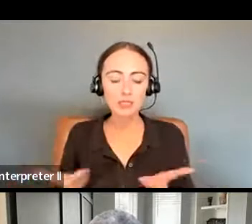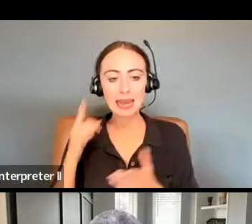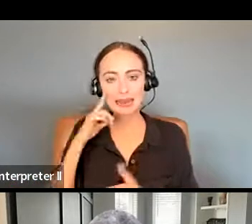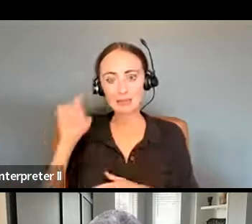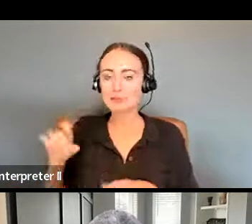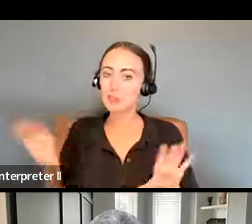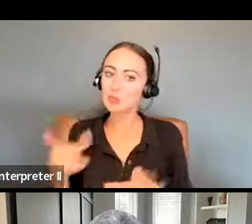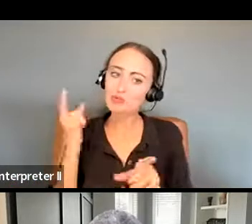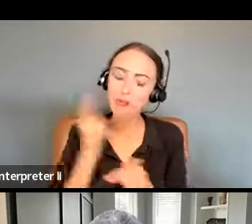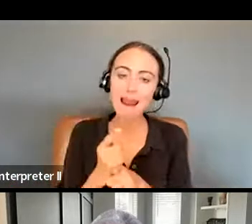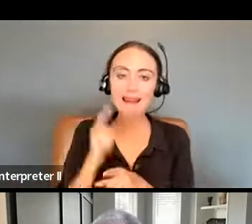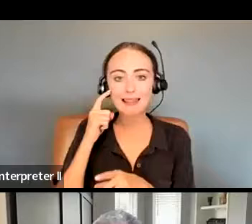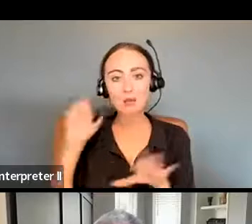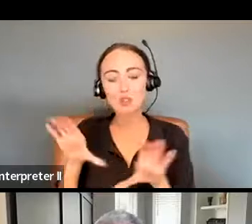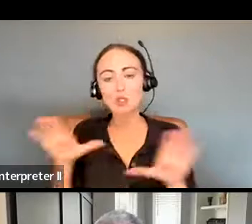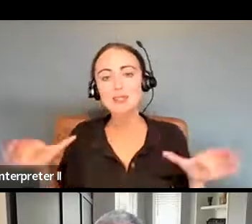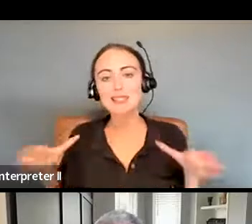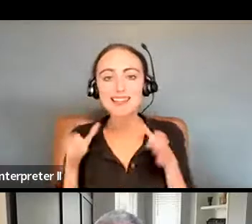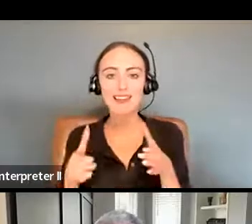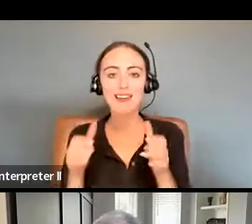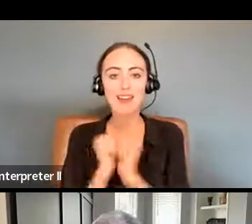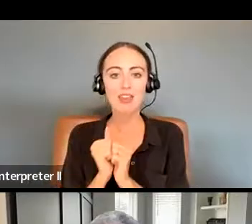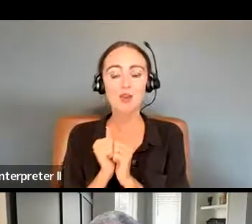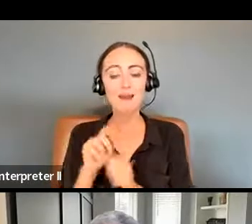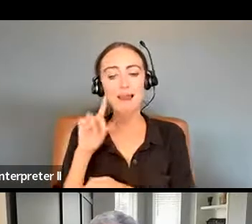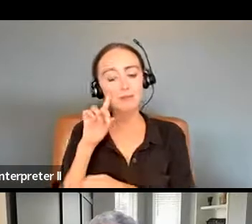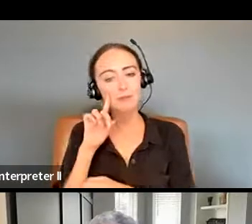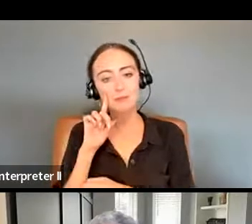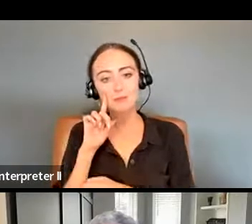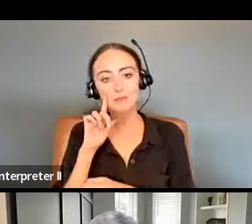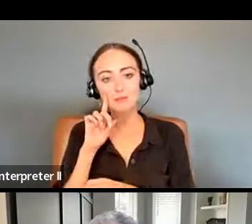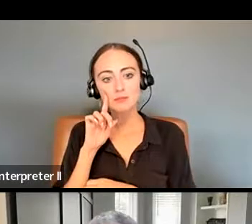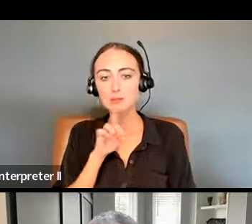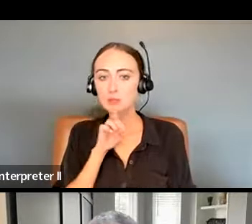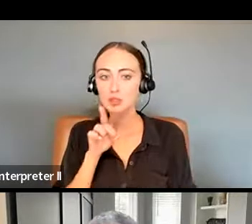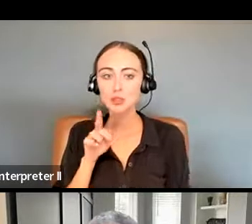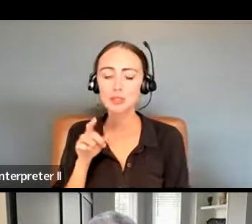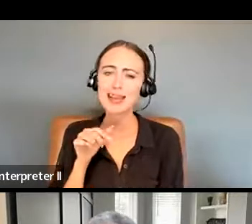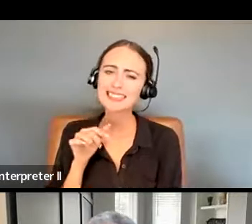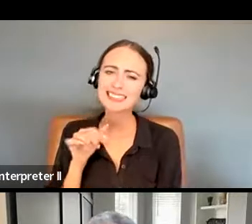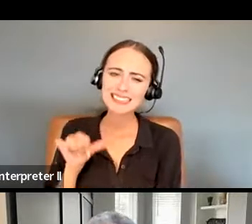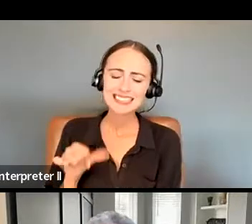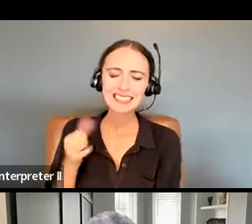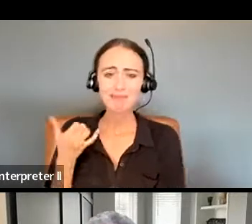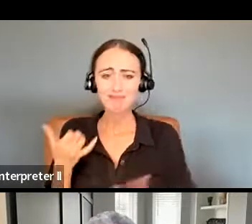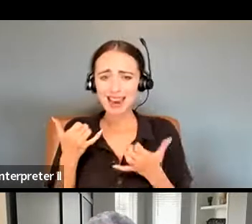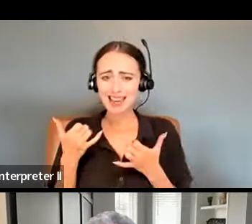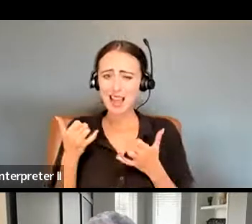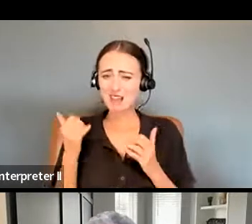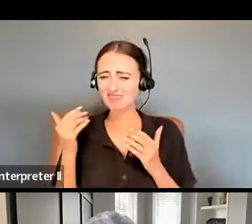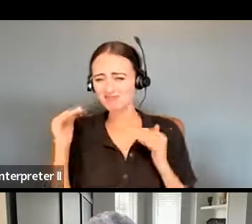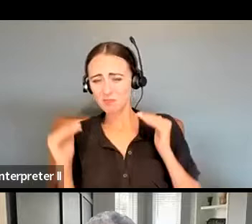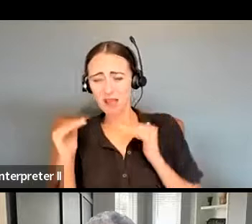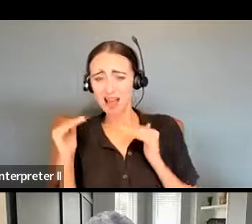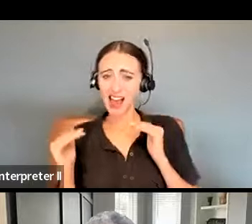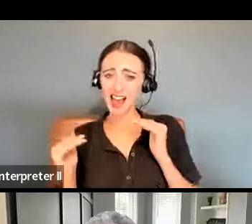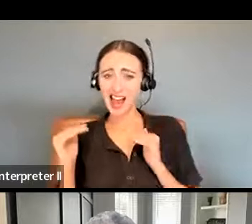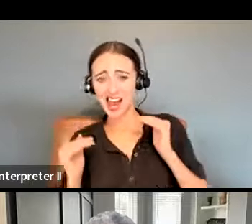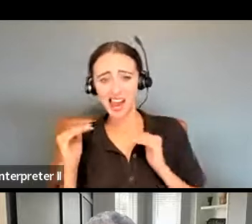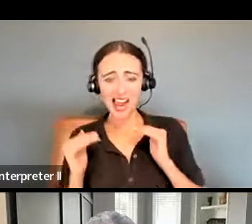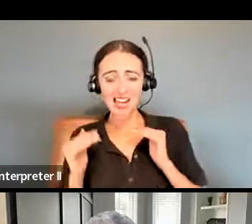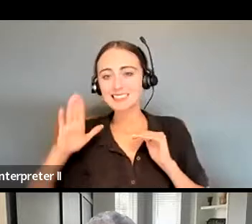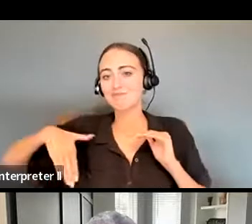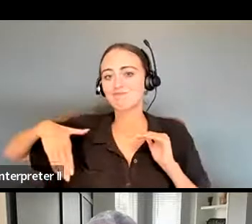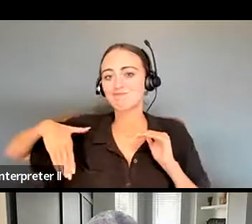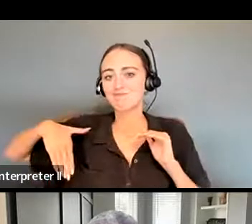this right, and I think we must do it together. And I'm sure, and I'm not sure right now we have struck the right balance needed just yet to